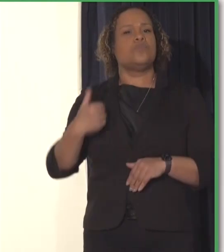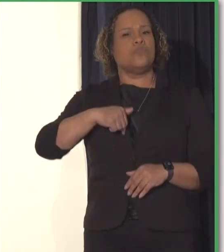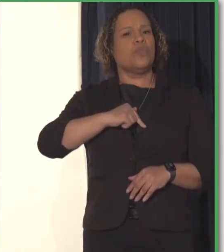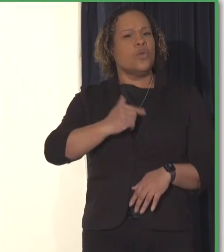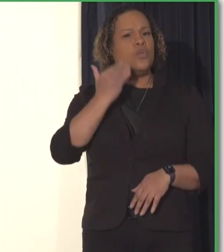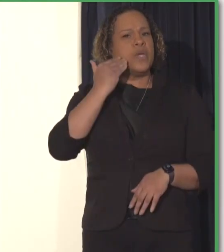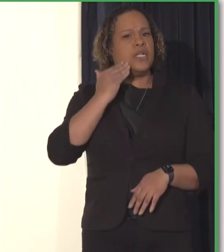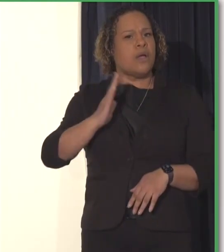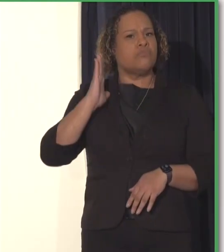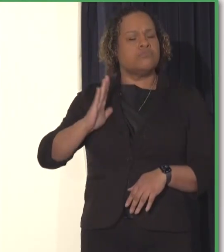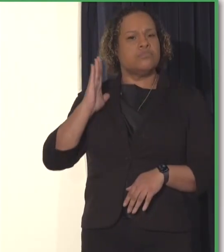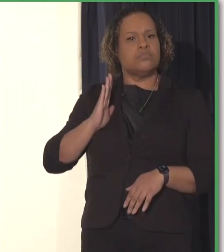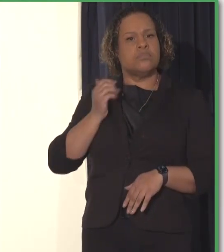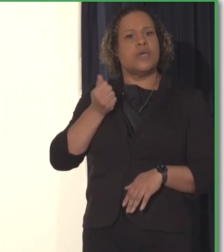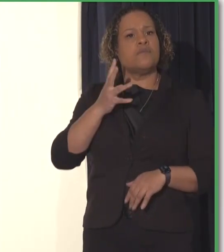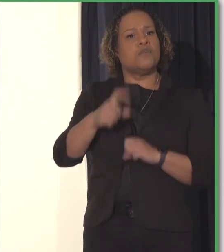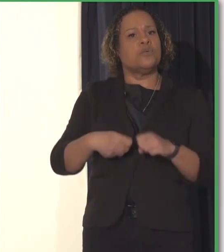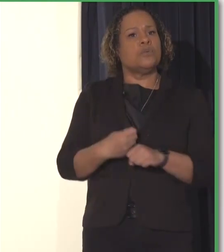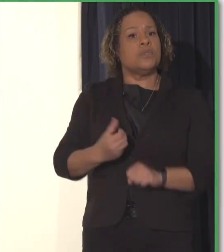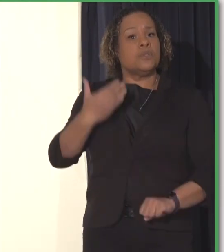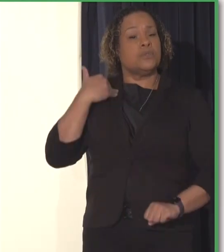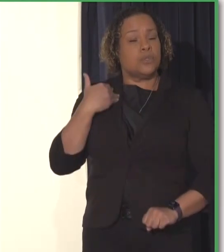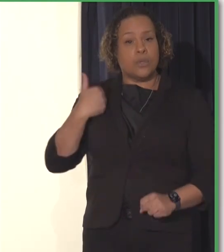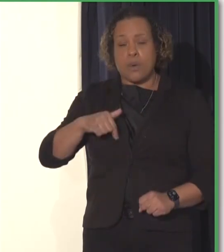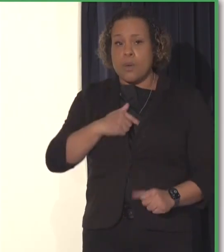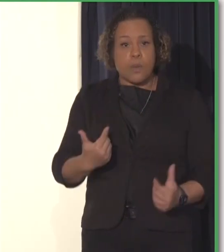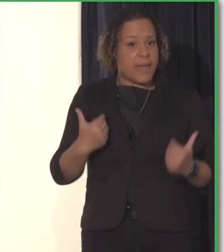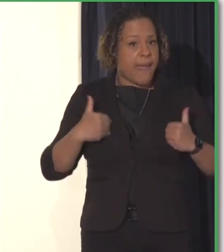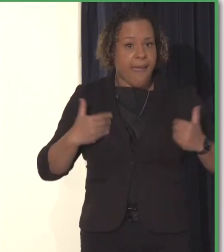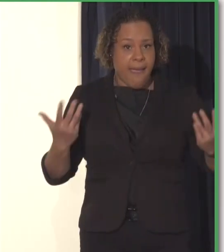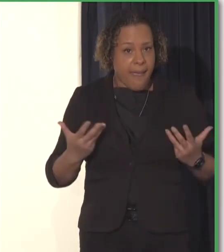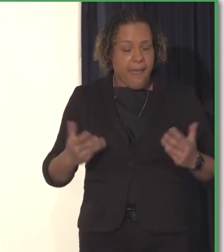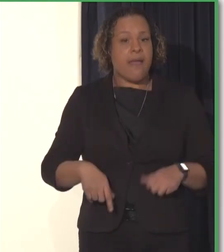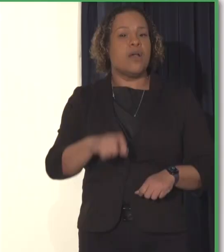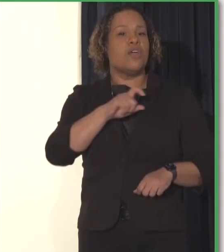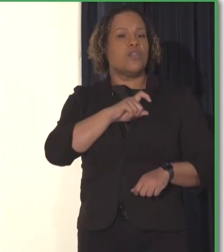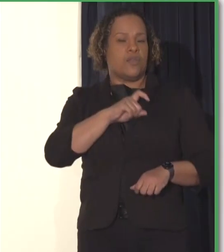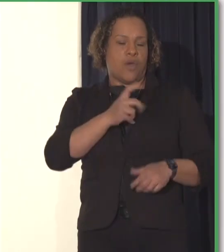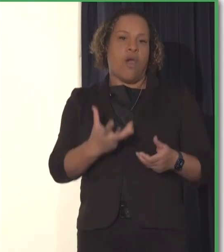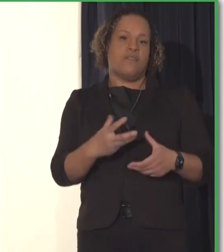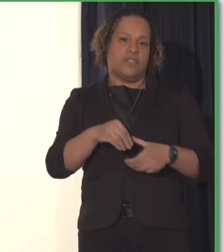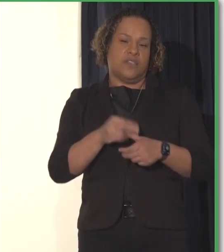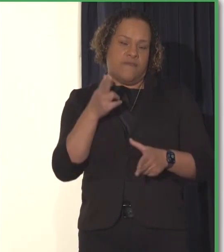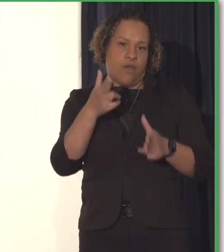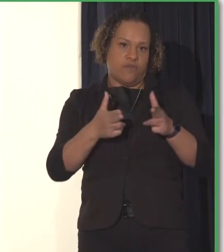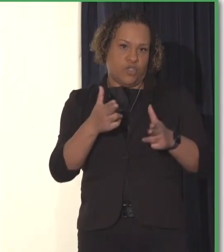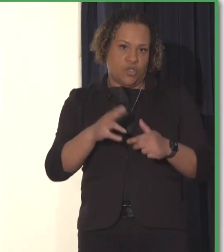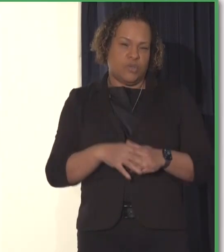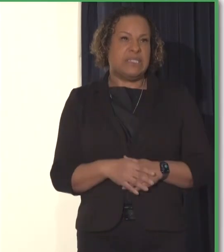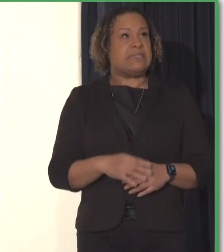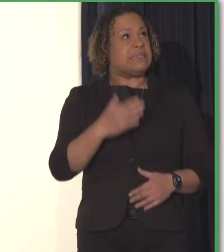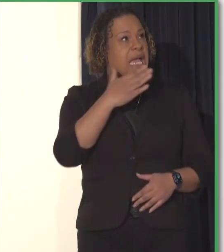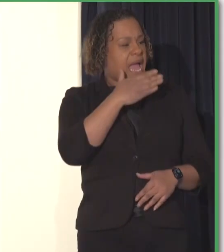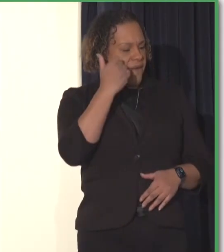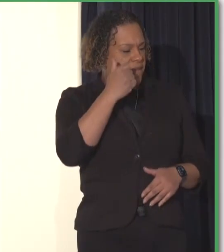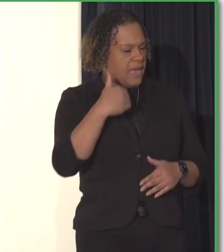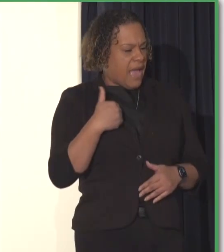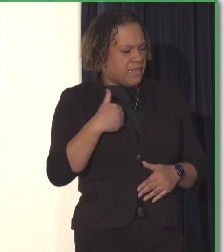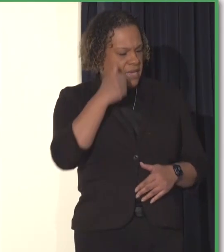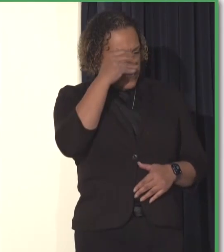ago when we had the officer involved shooting. I forgot the young man's